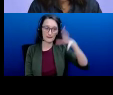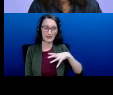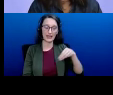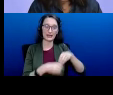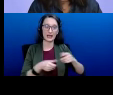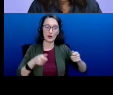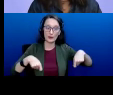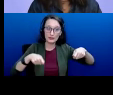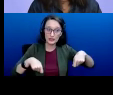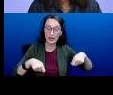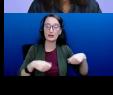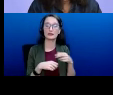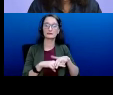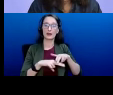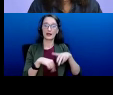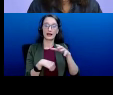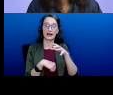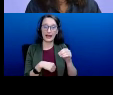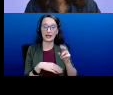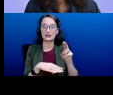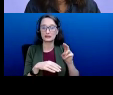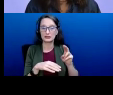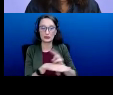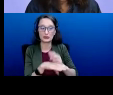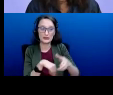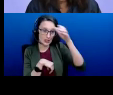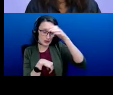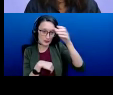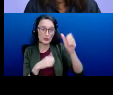and using an alternative input device.